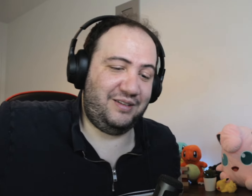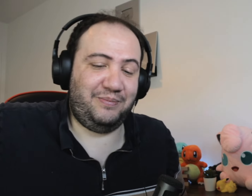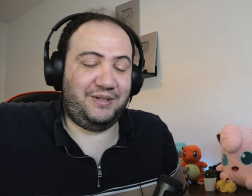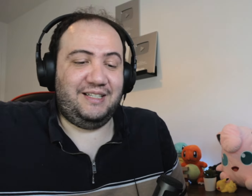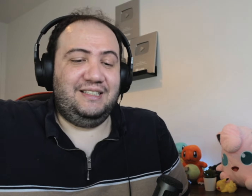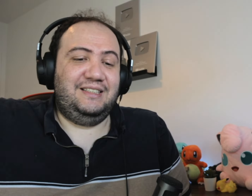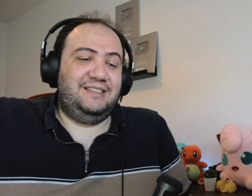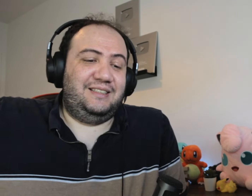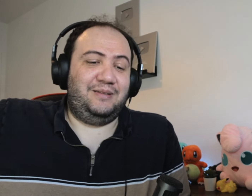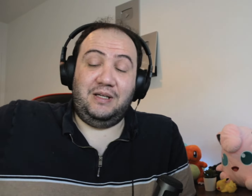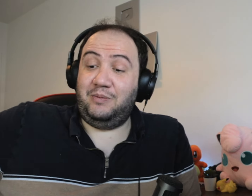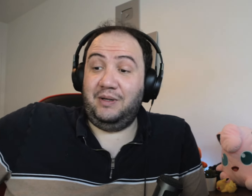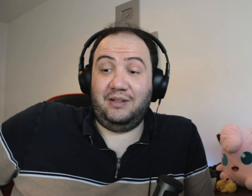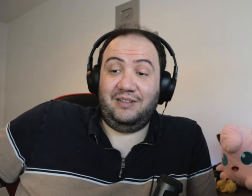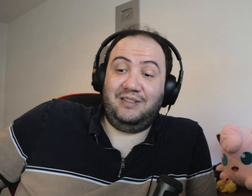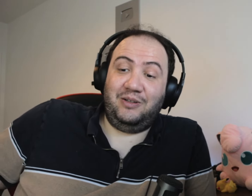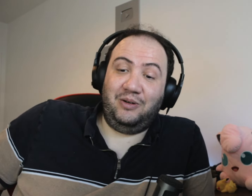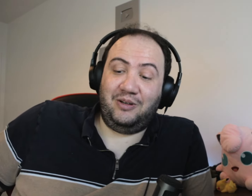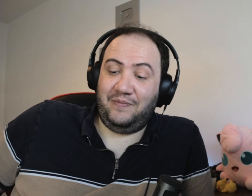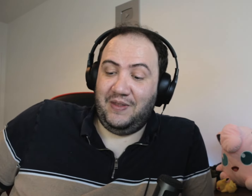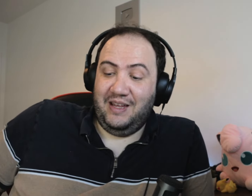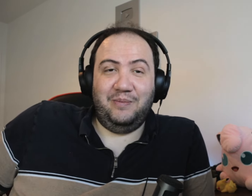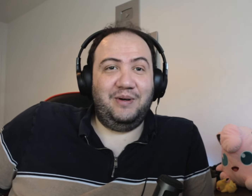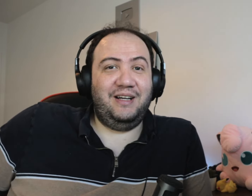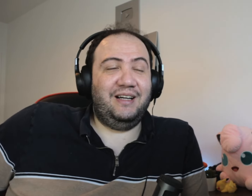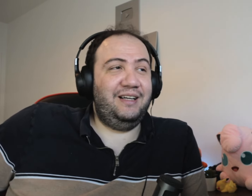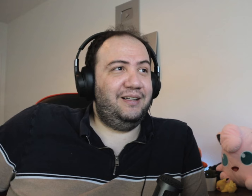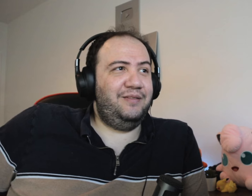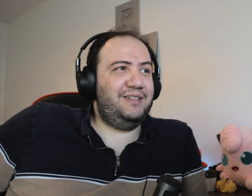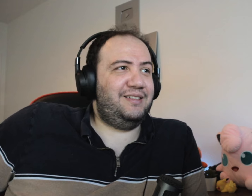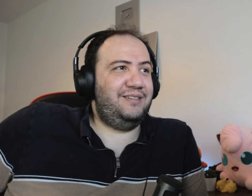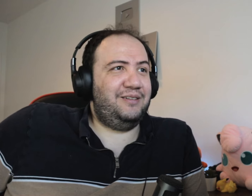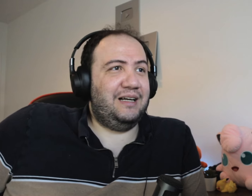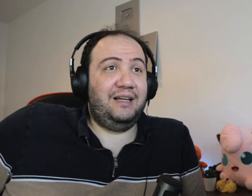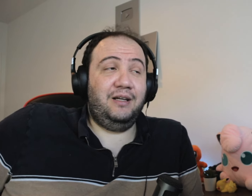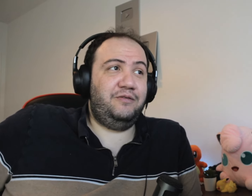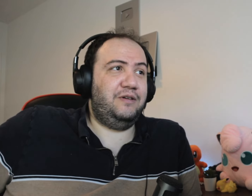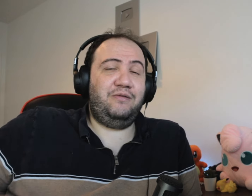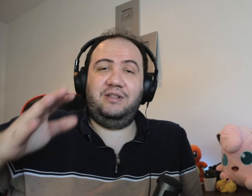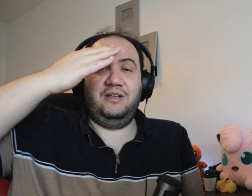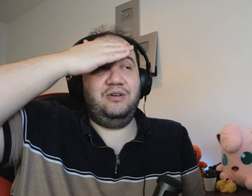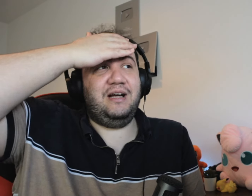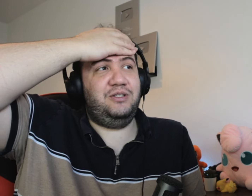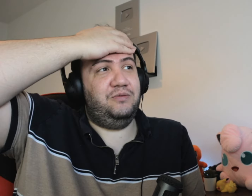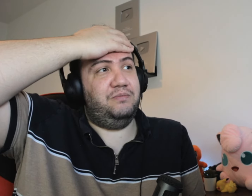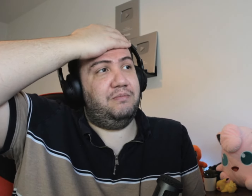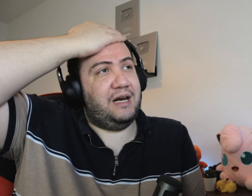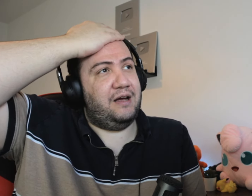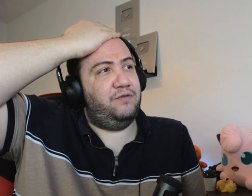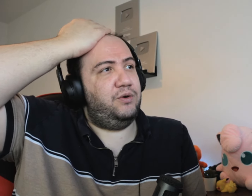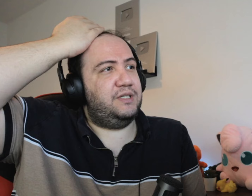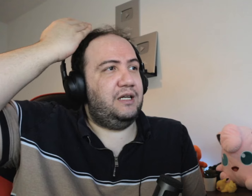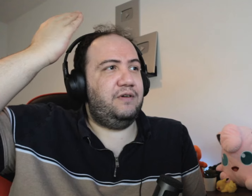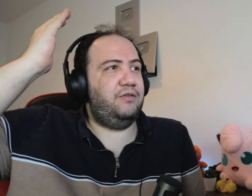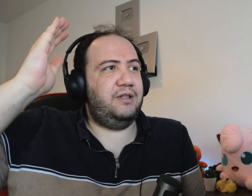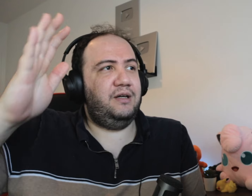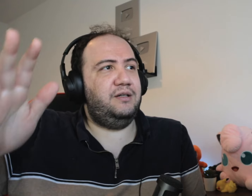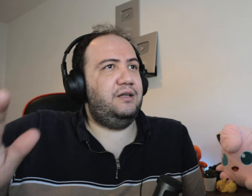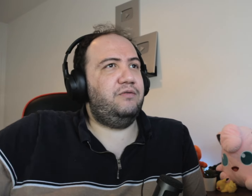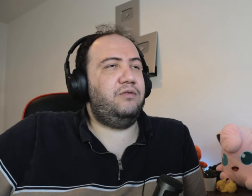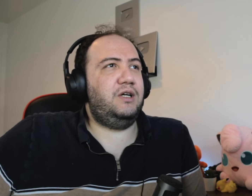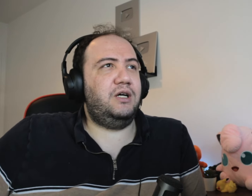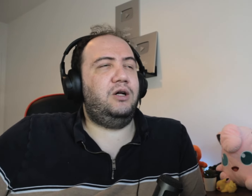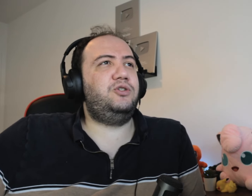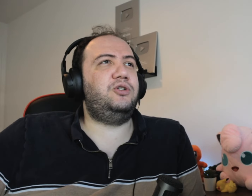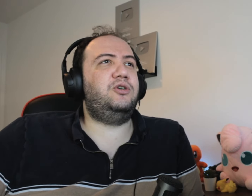any of it But It's been So long But I love this You know I love everything You guys might have noticed I love everything